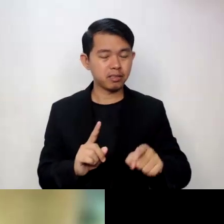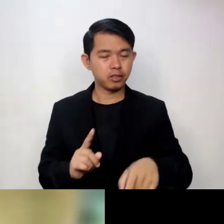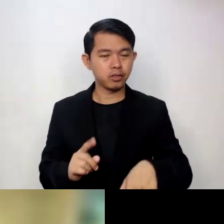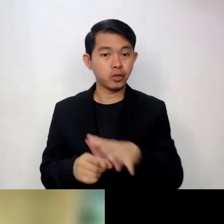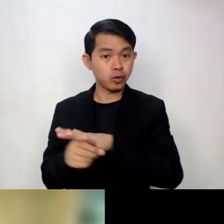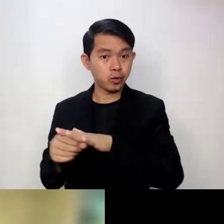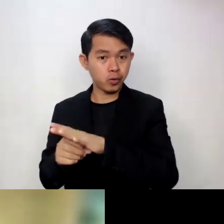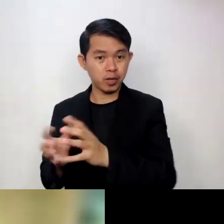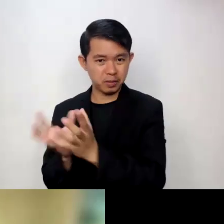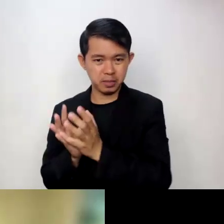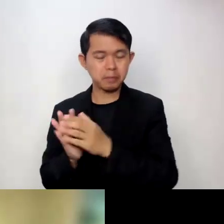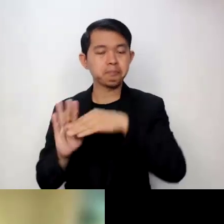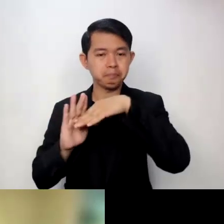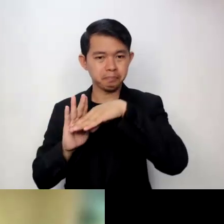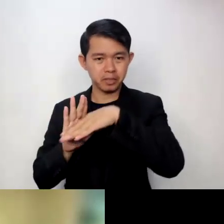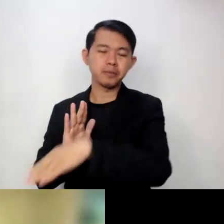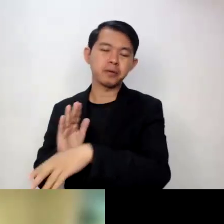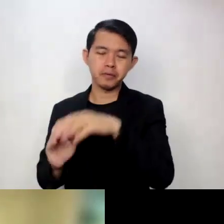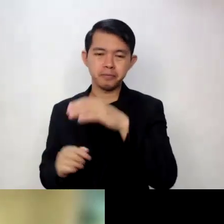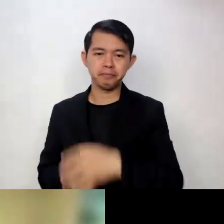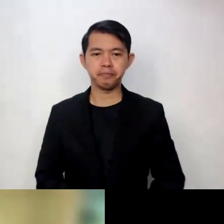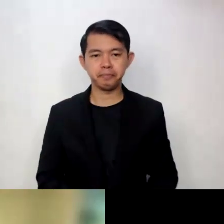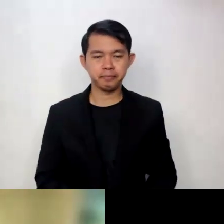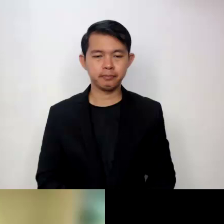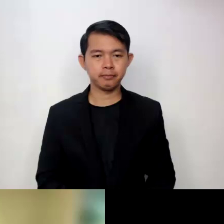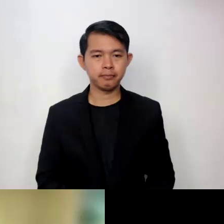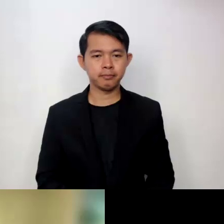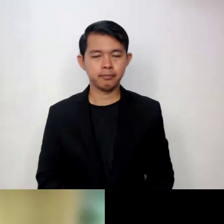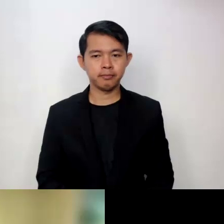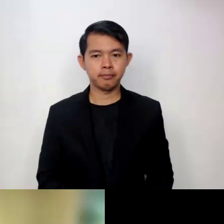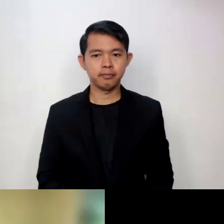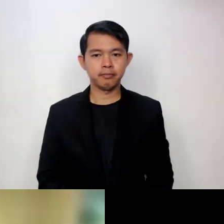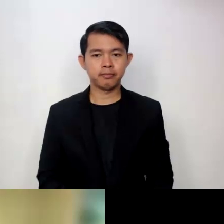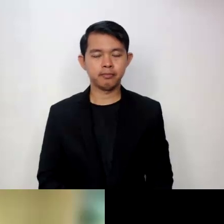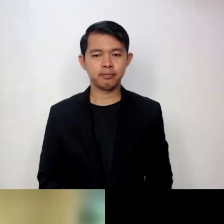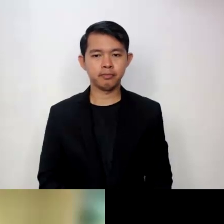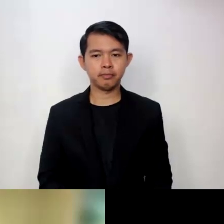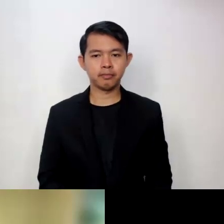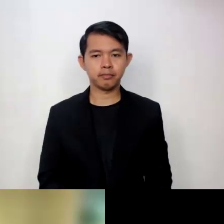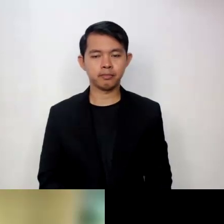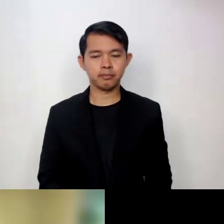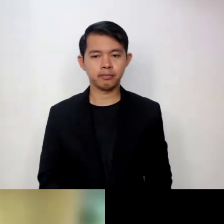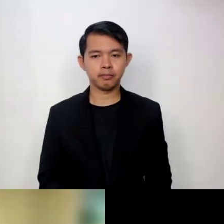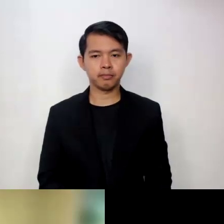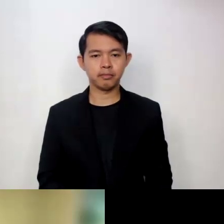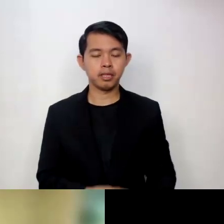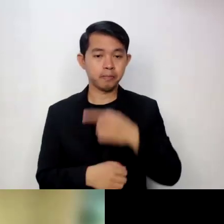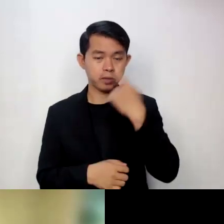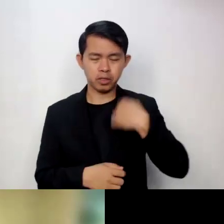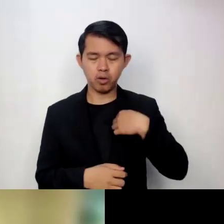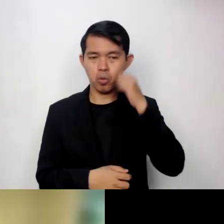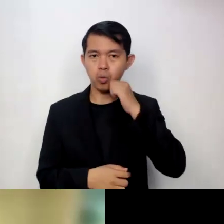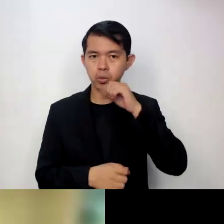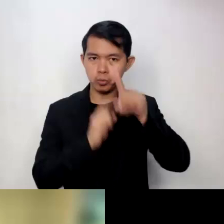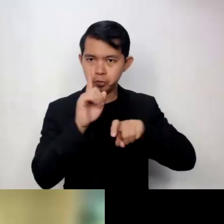mga Filipinos that I work with, di ba? Kasi at the end of the day, kailangan ko rin tanungin, para kanino ba